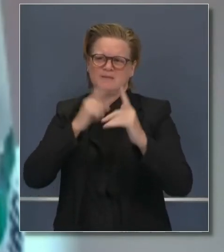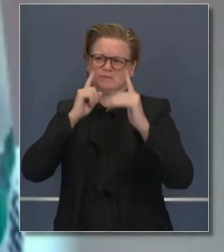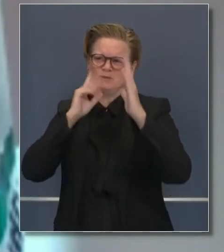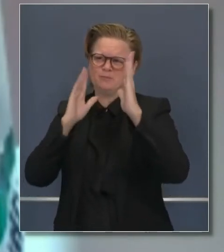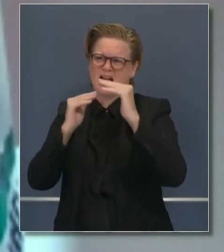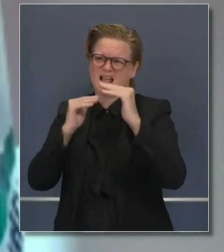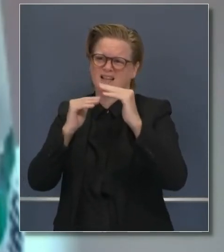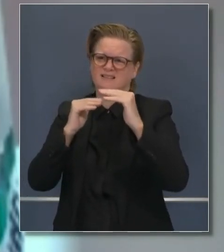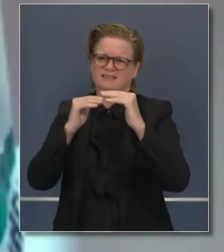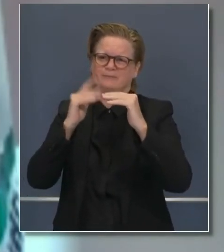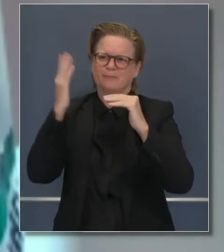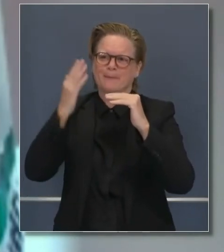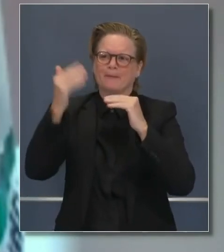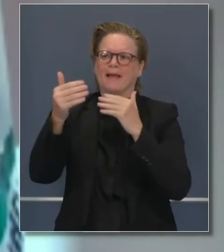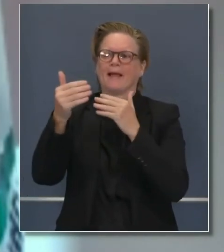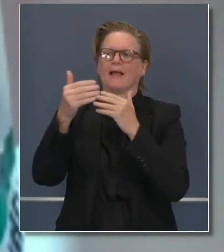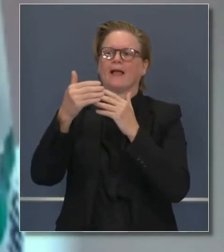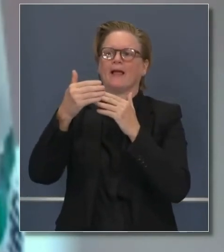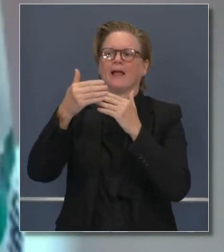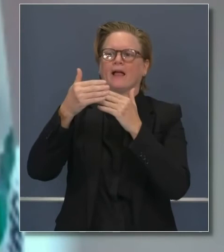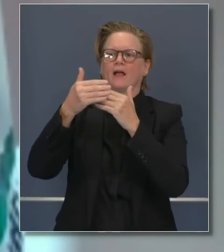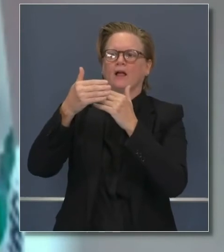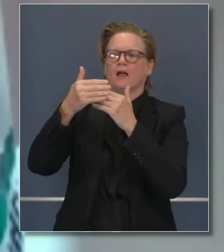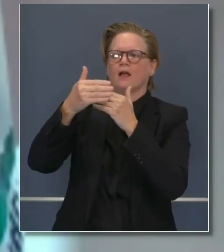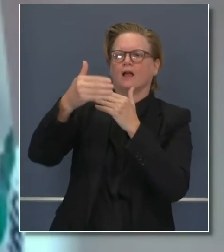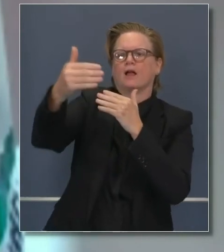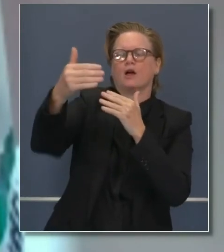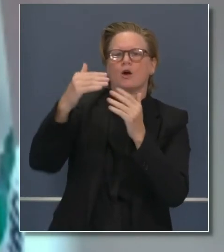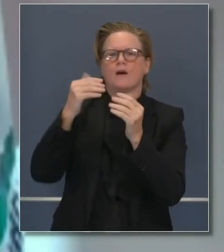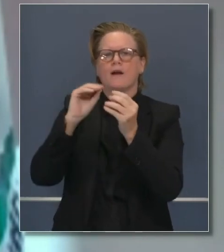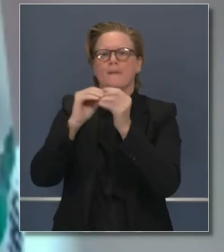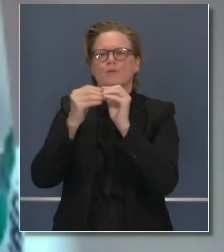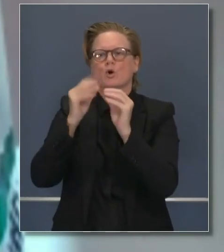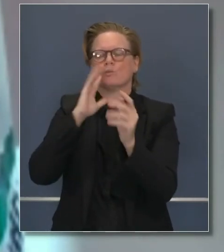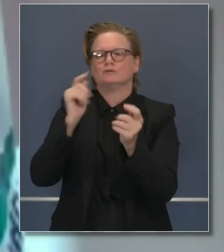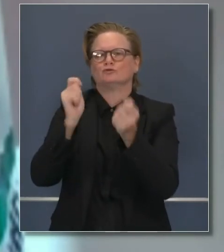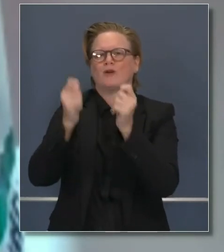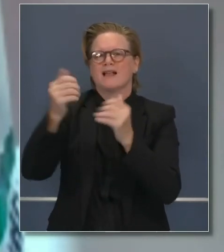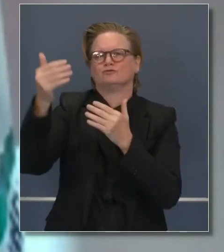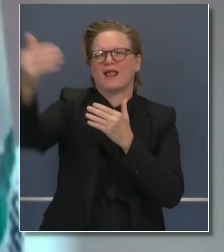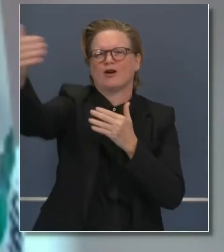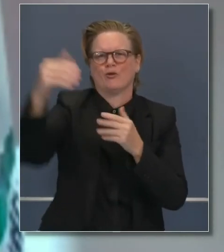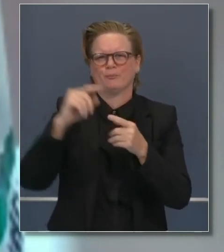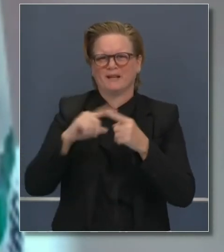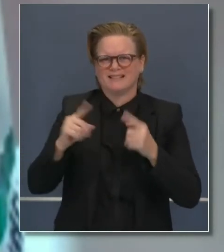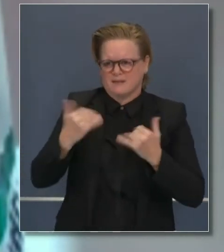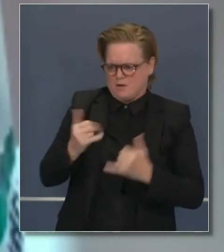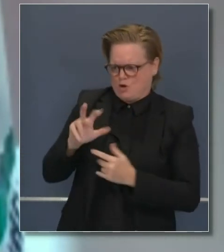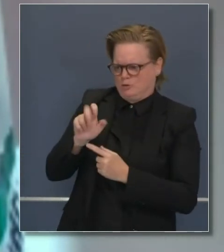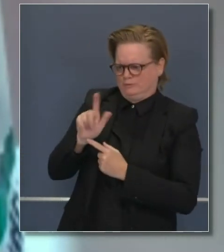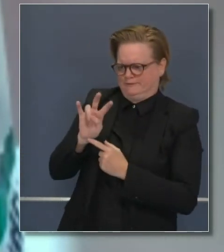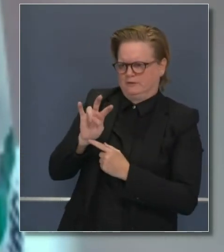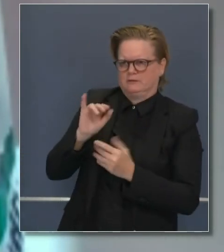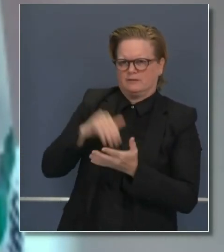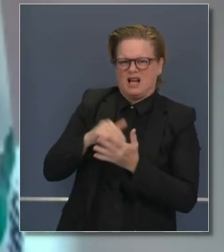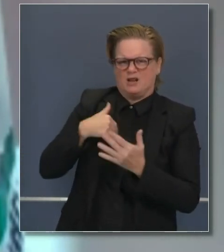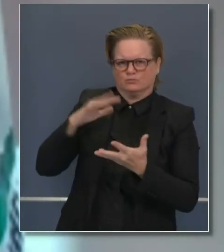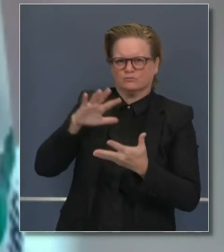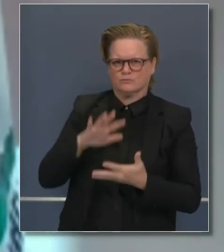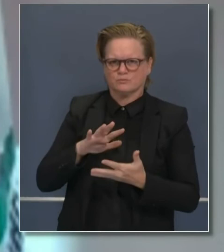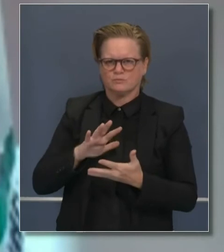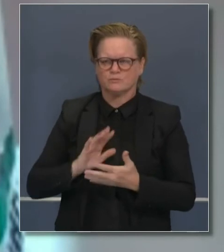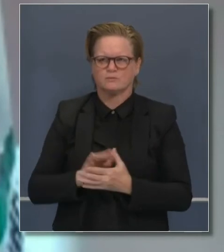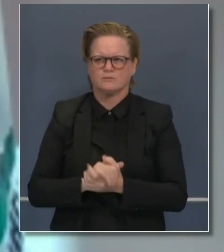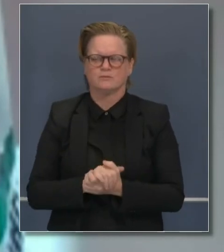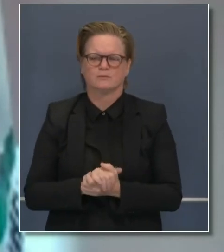and transition throughout the weeks to come. But we expect to be hearing from our Operation Warp Speed partners